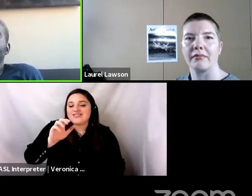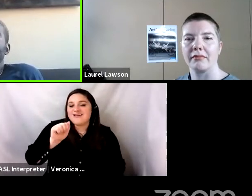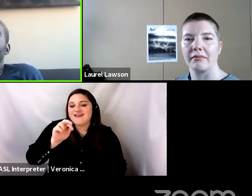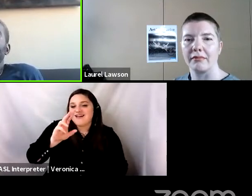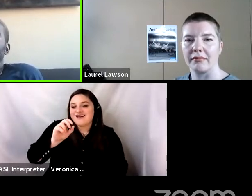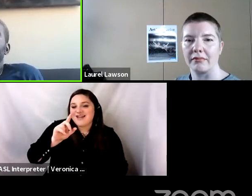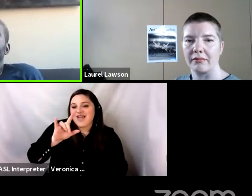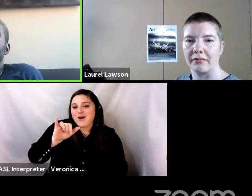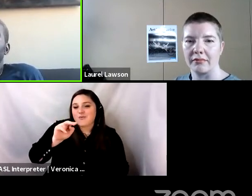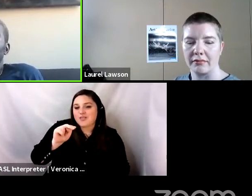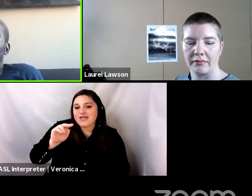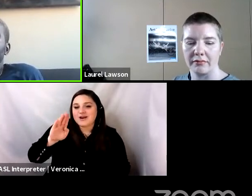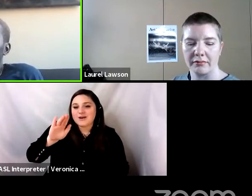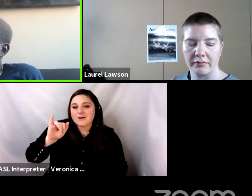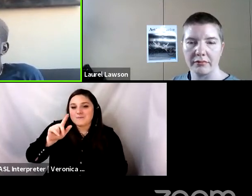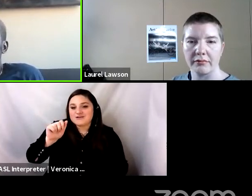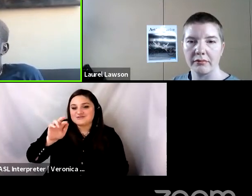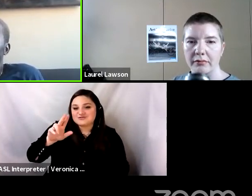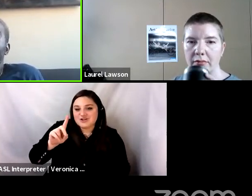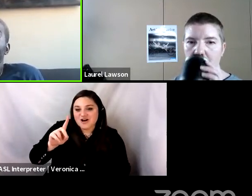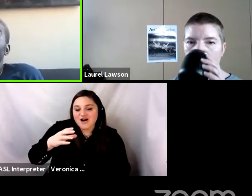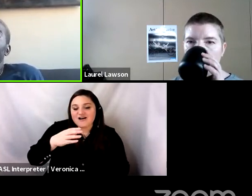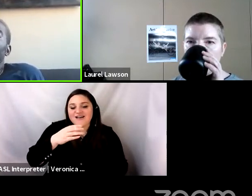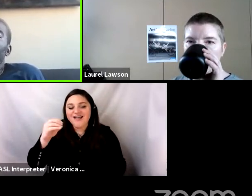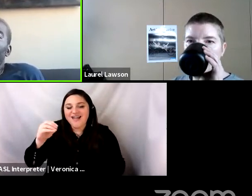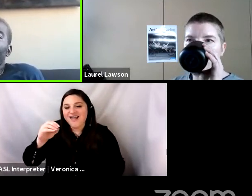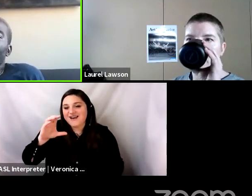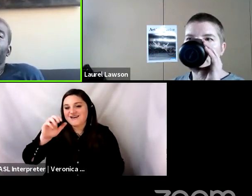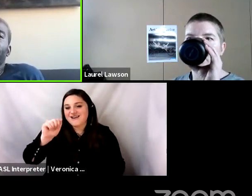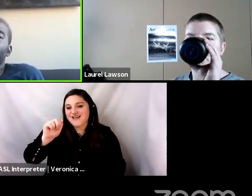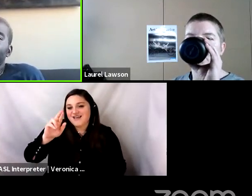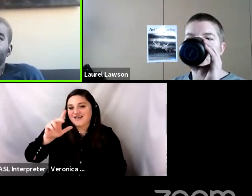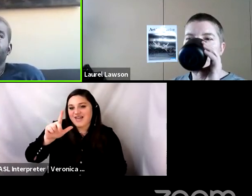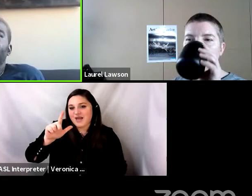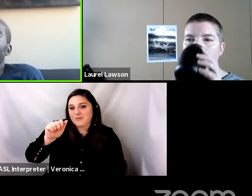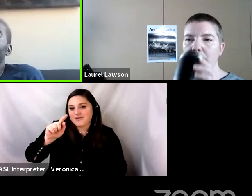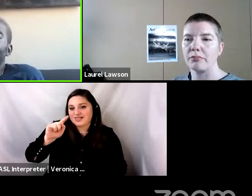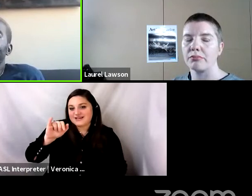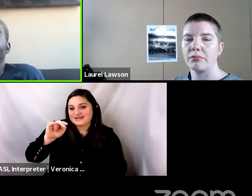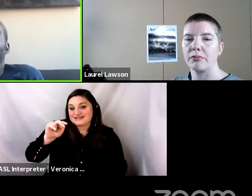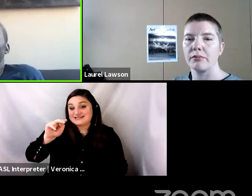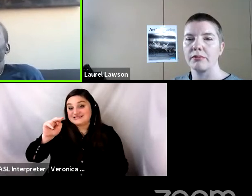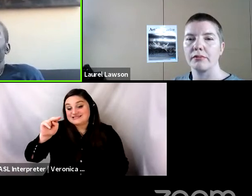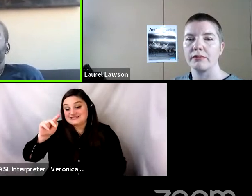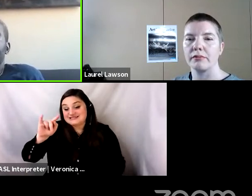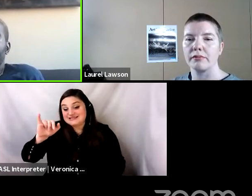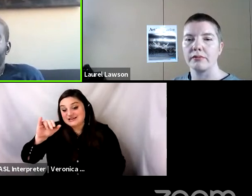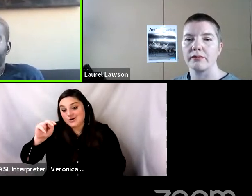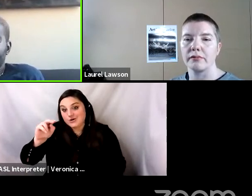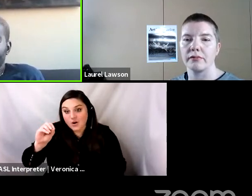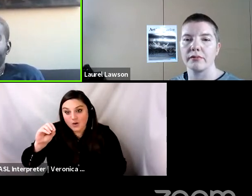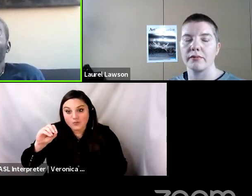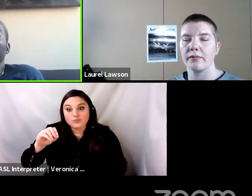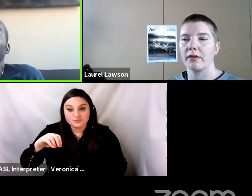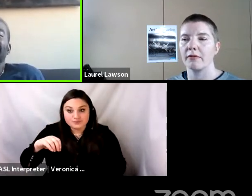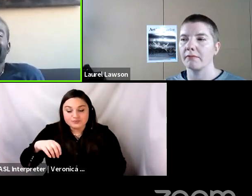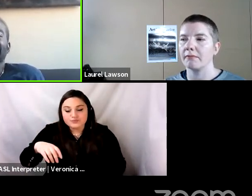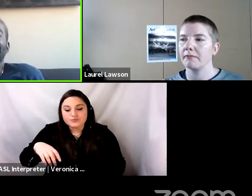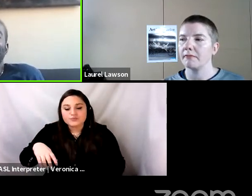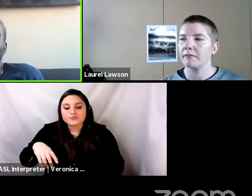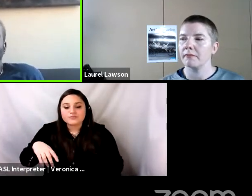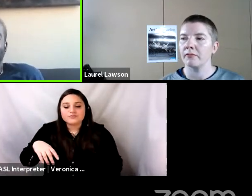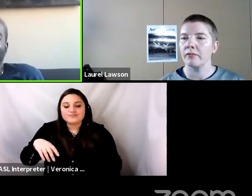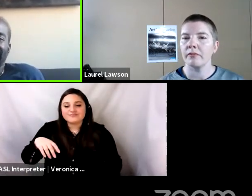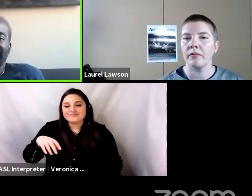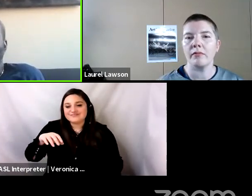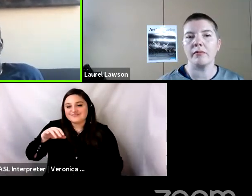Constantina Savanzanos at the Wexner Art Center, where they just set up like the